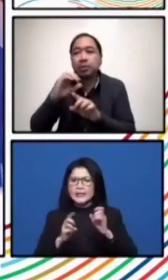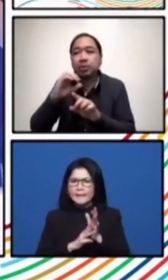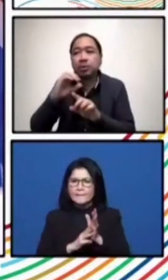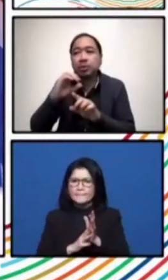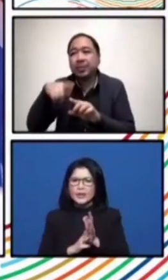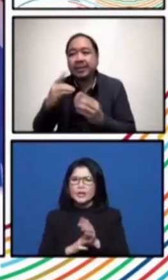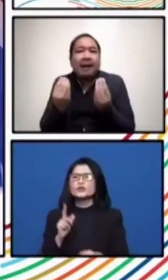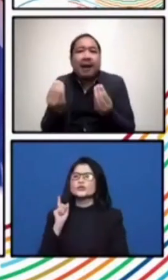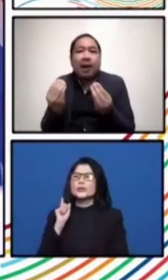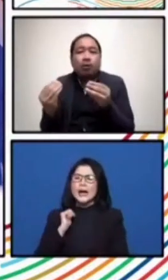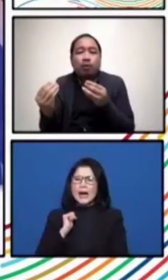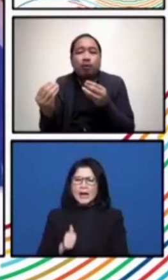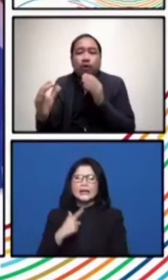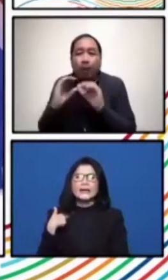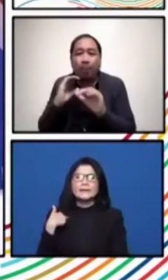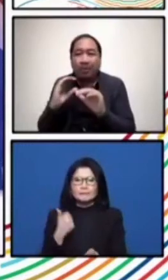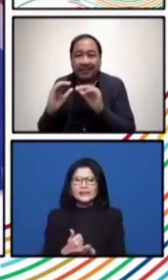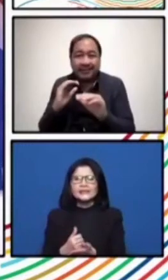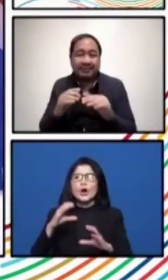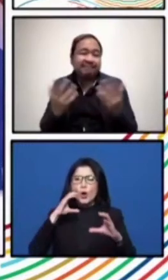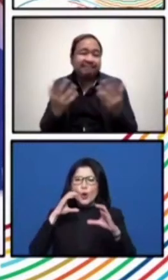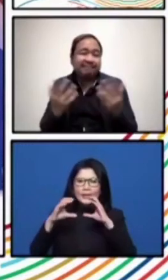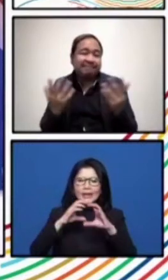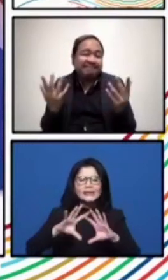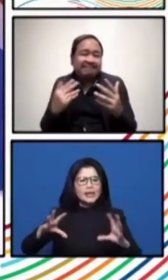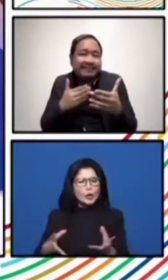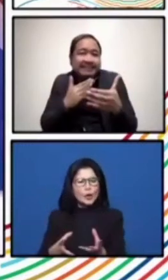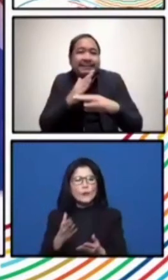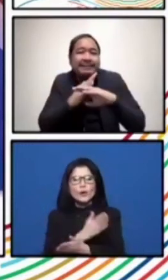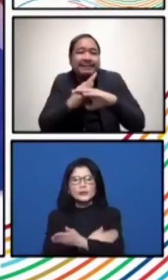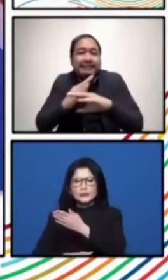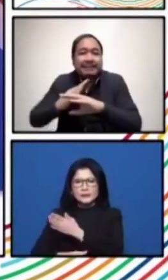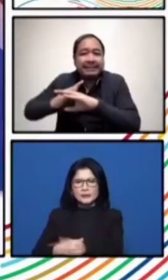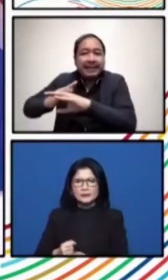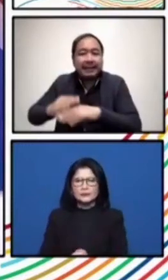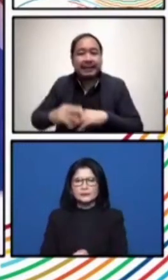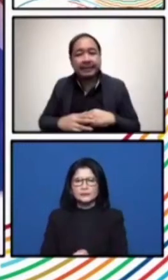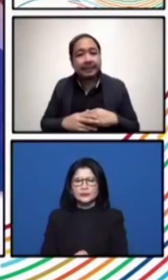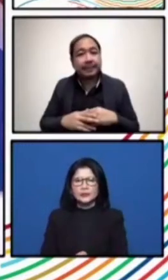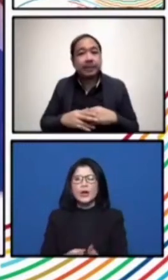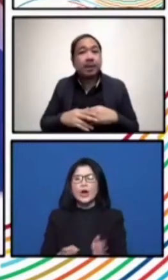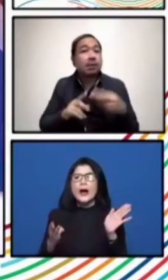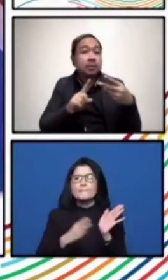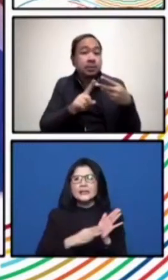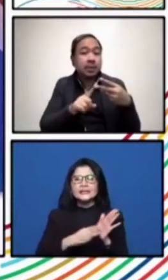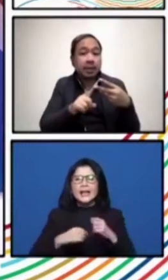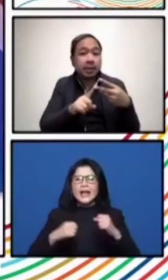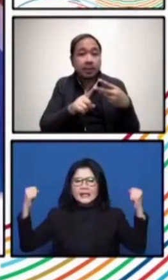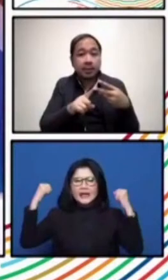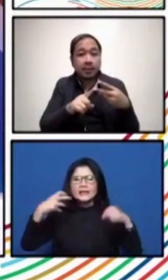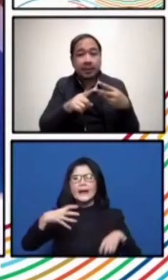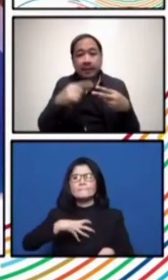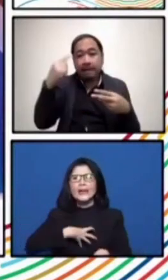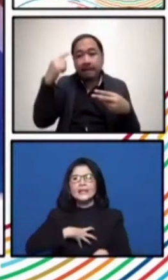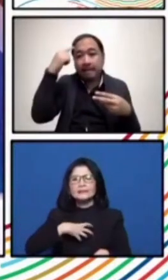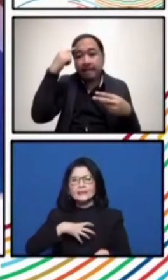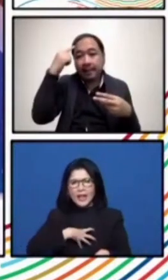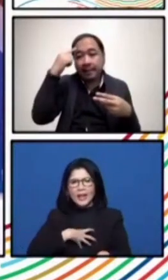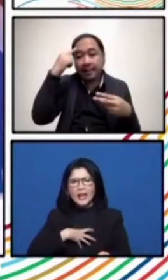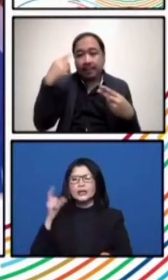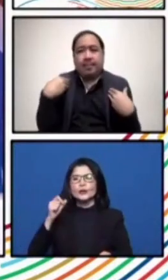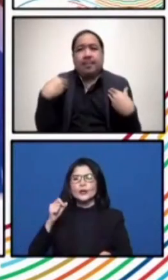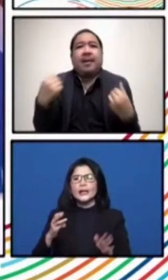this mental health issues mental health issues was identified as a major concern for All Families